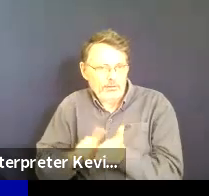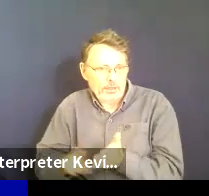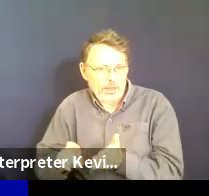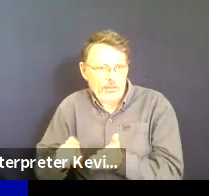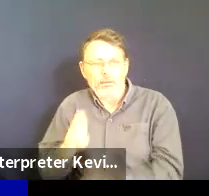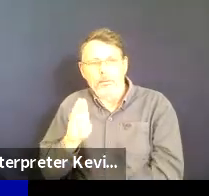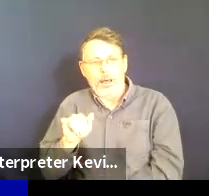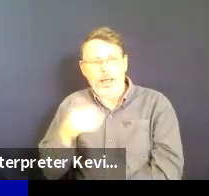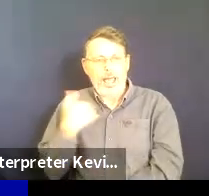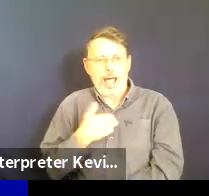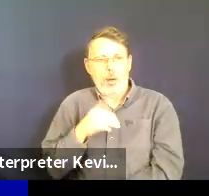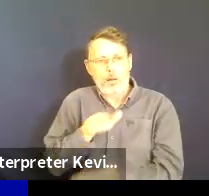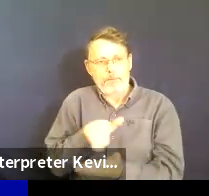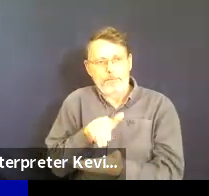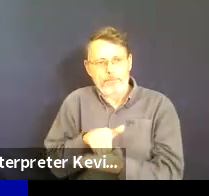Mid-Atlantic region.